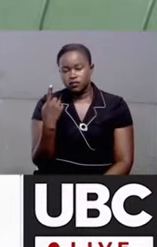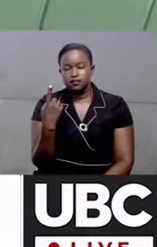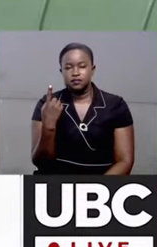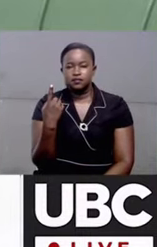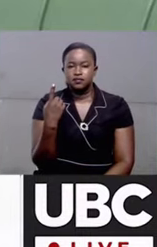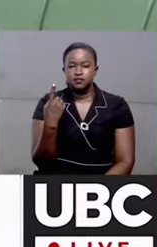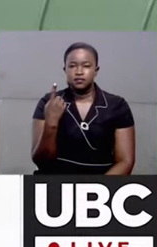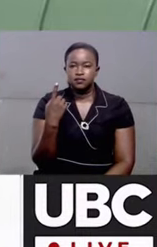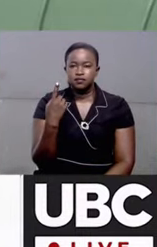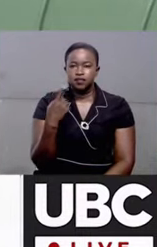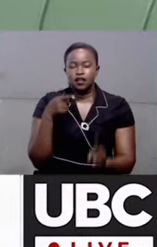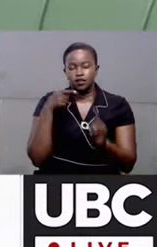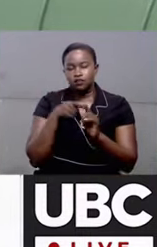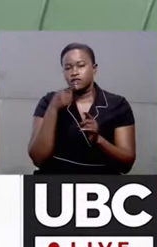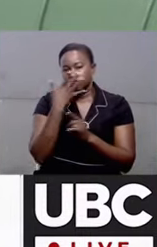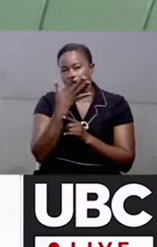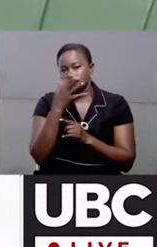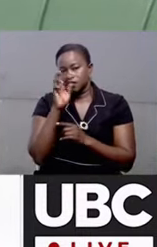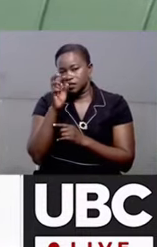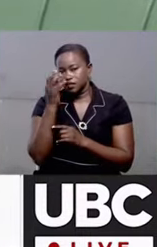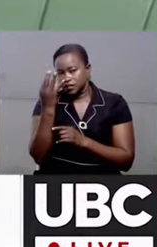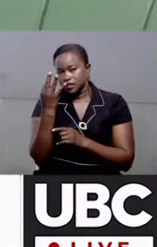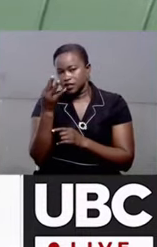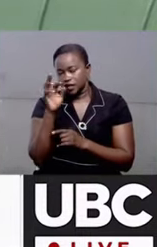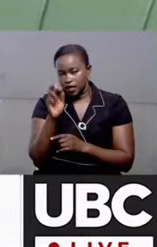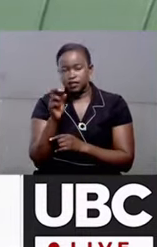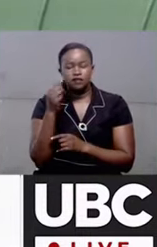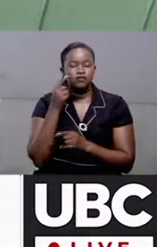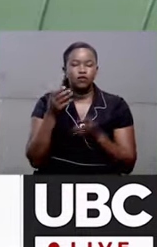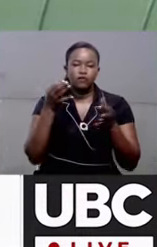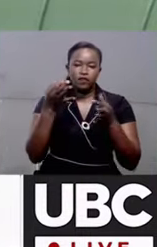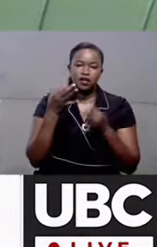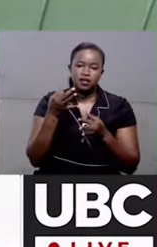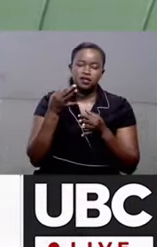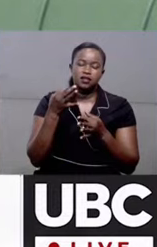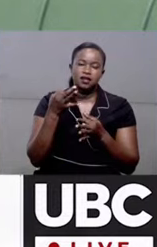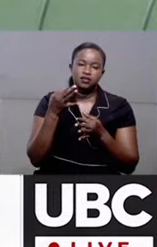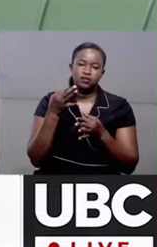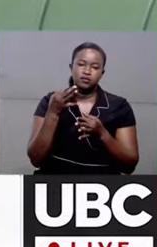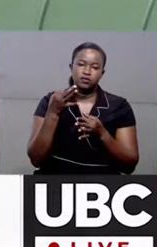501 to 538 for financial year